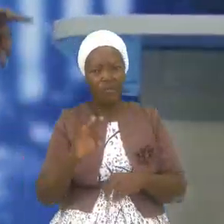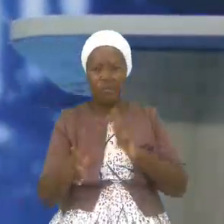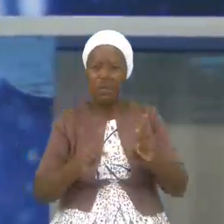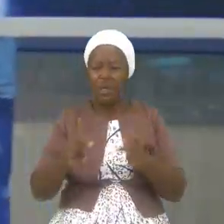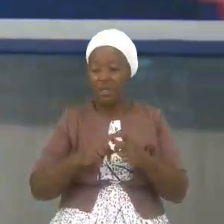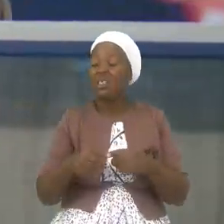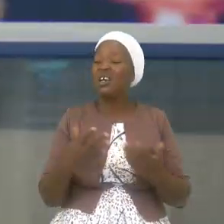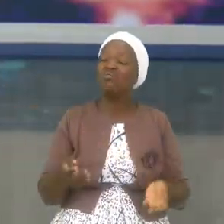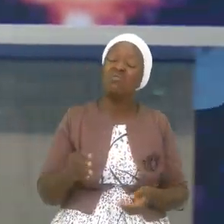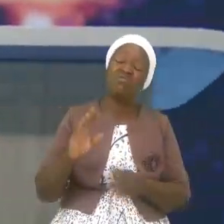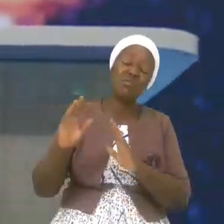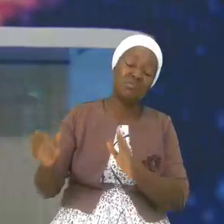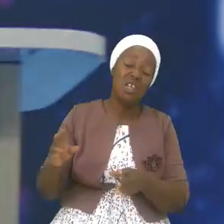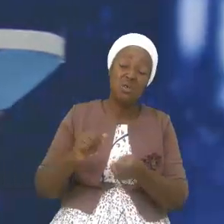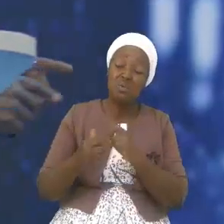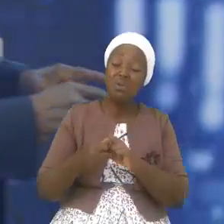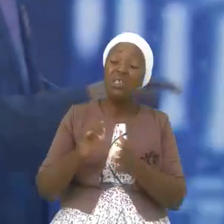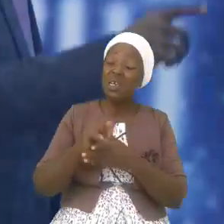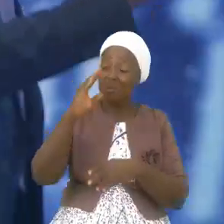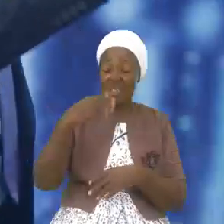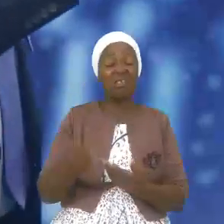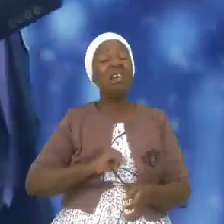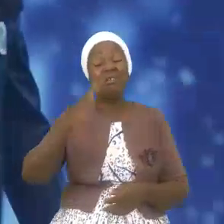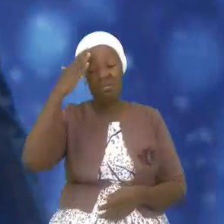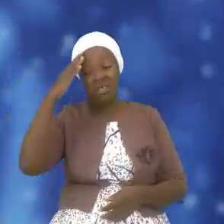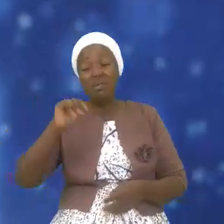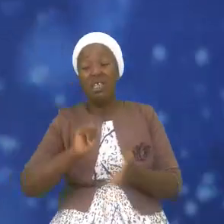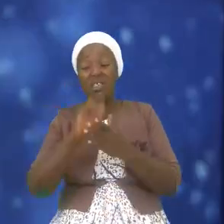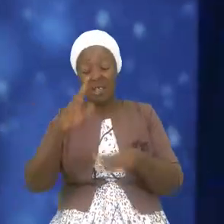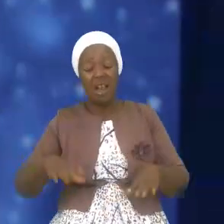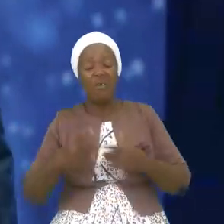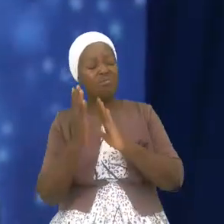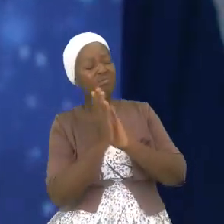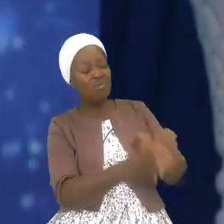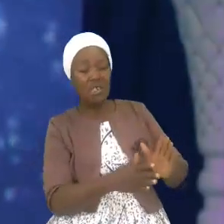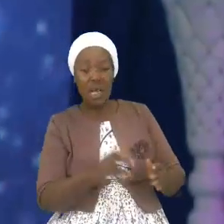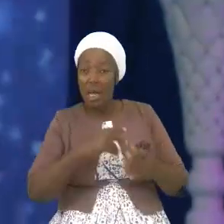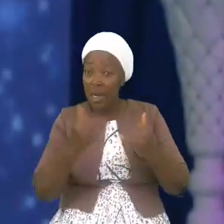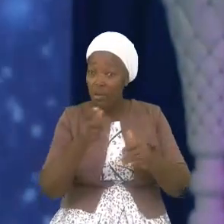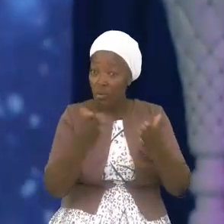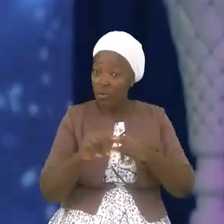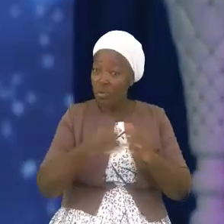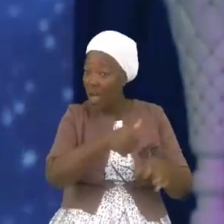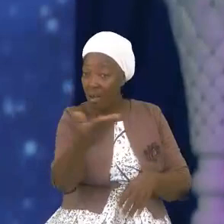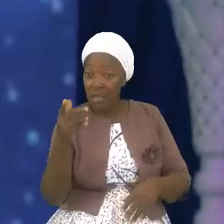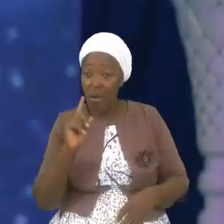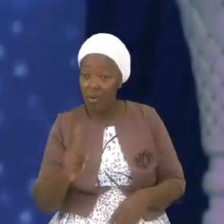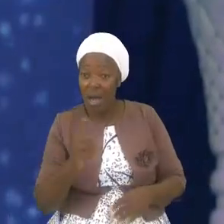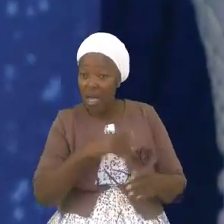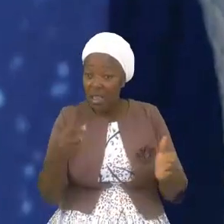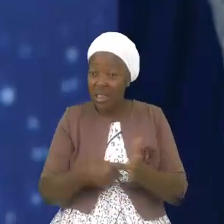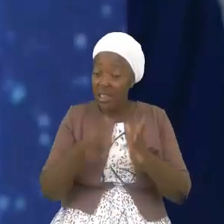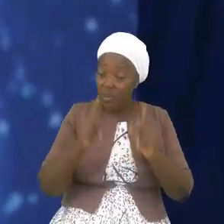And now you want to do another one, and this one may cost you your life. That's why it says, be